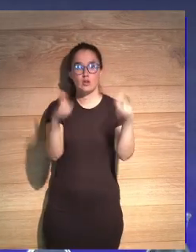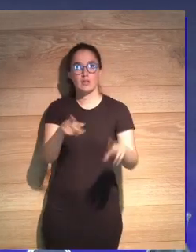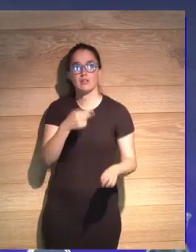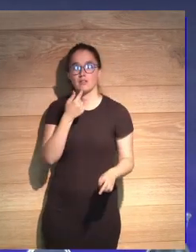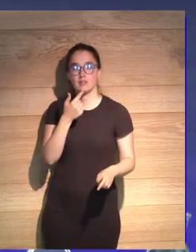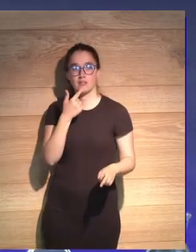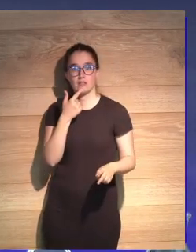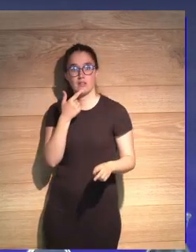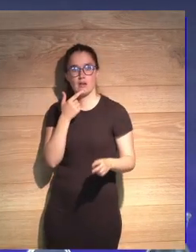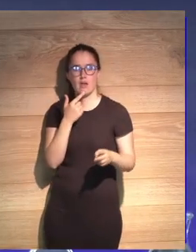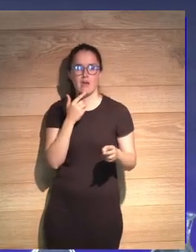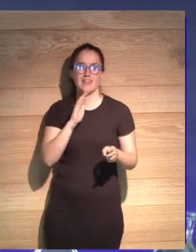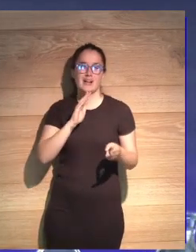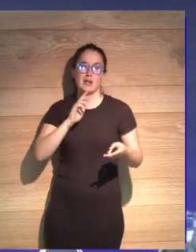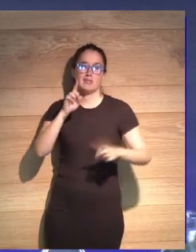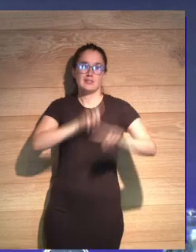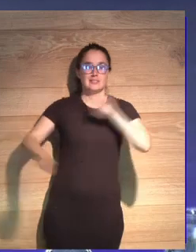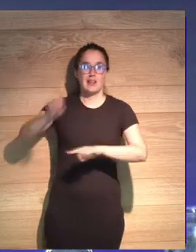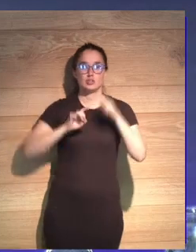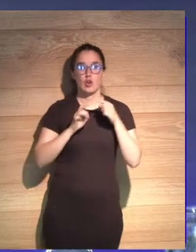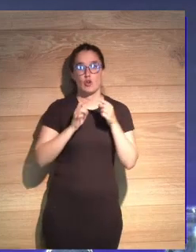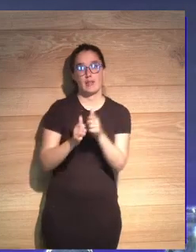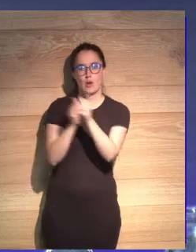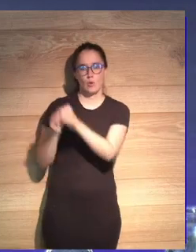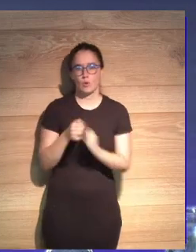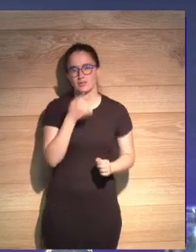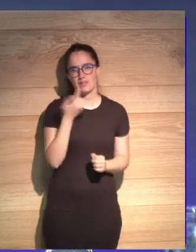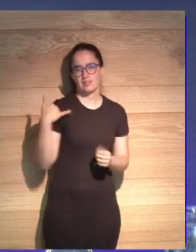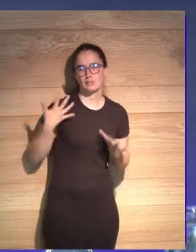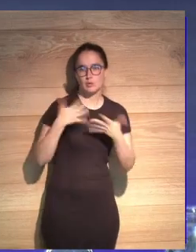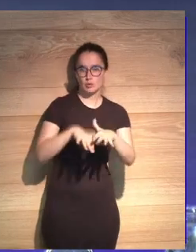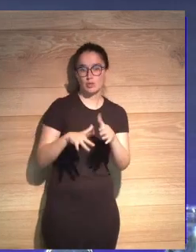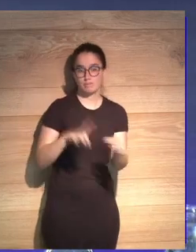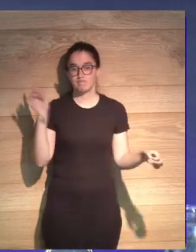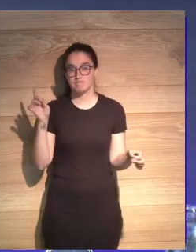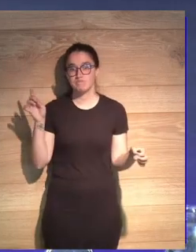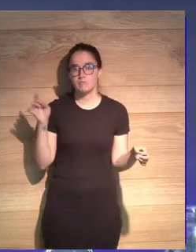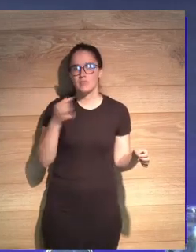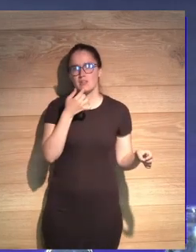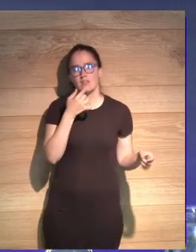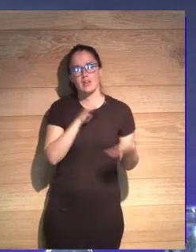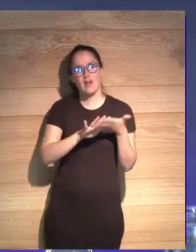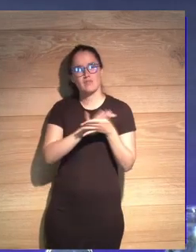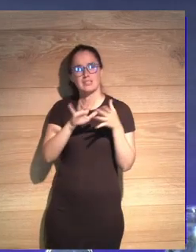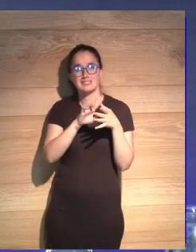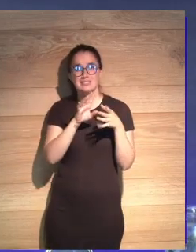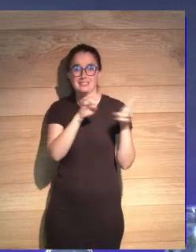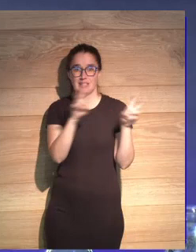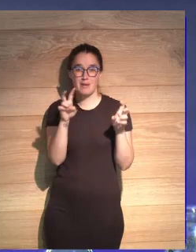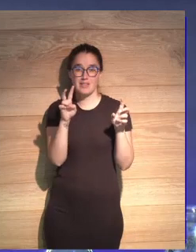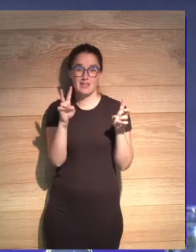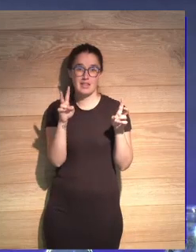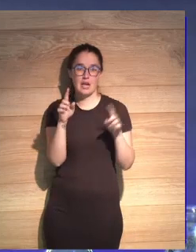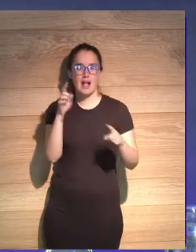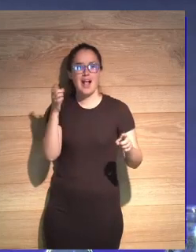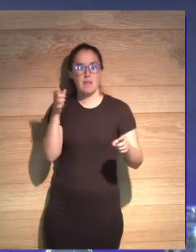and it has a proposal which is a gaming disorder with some inclusion